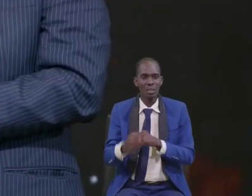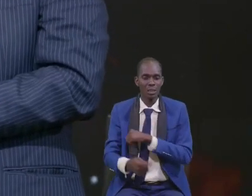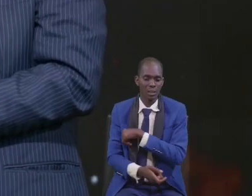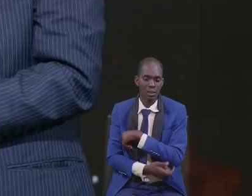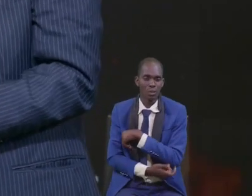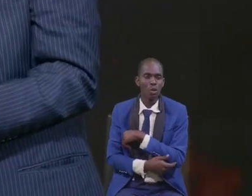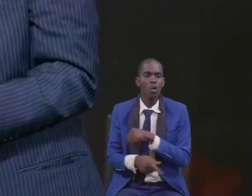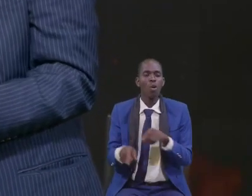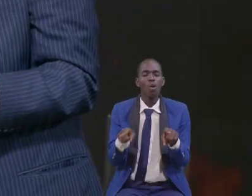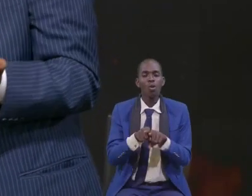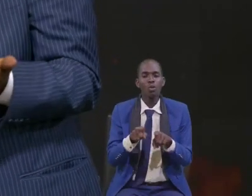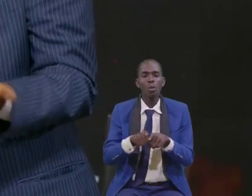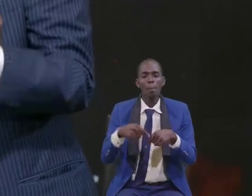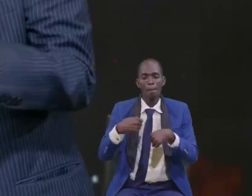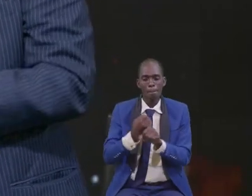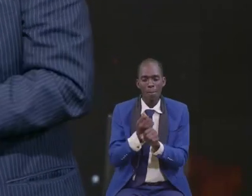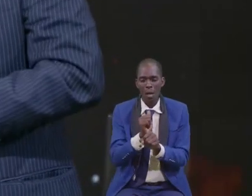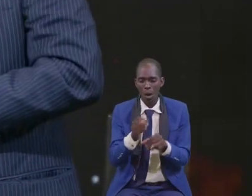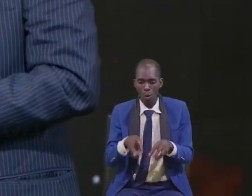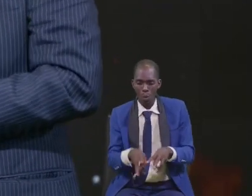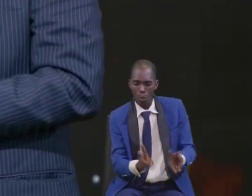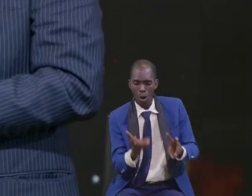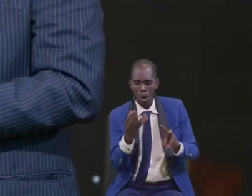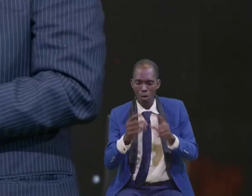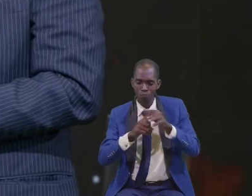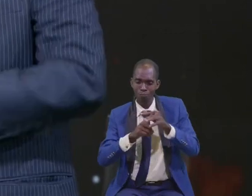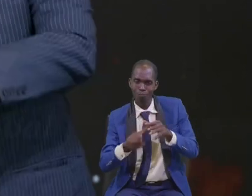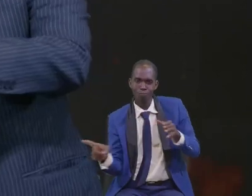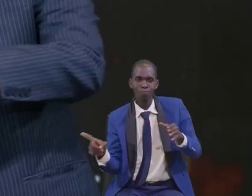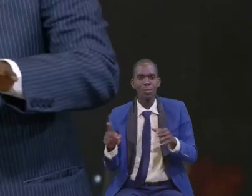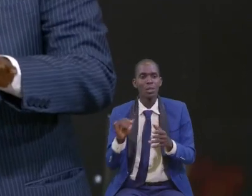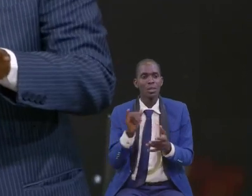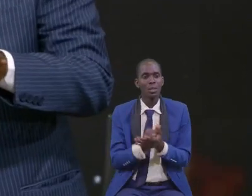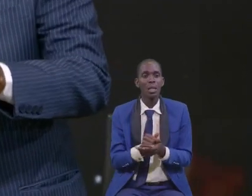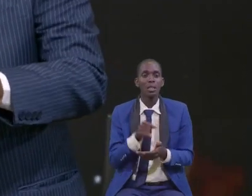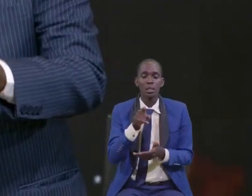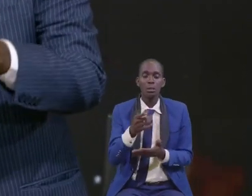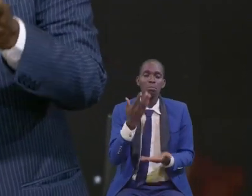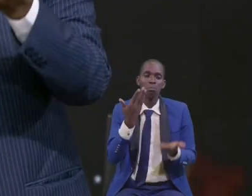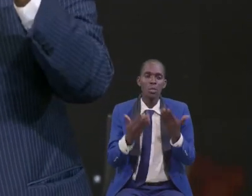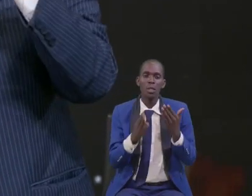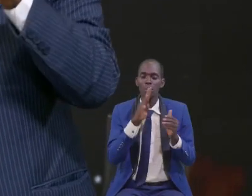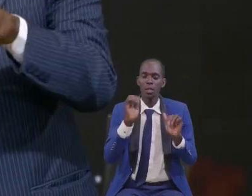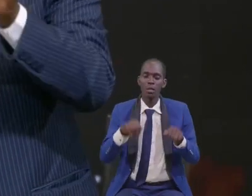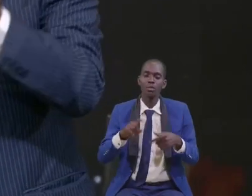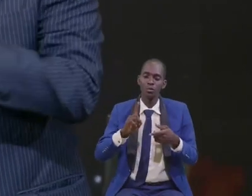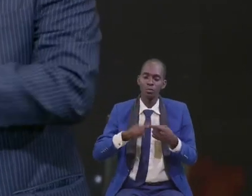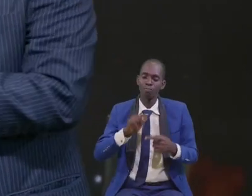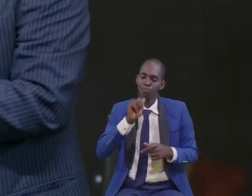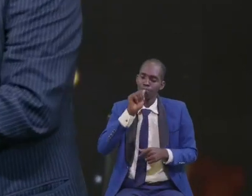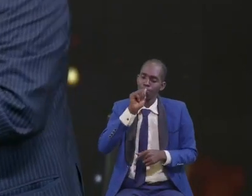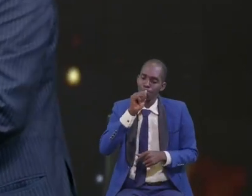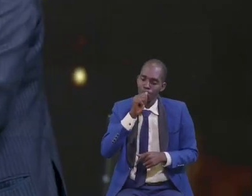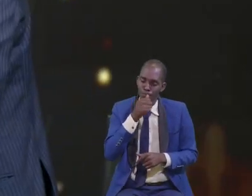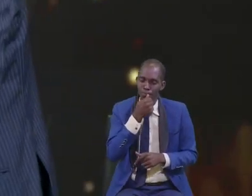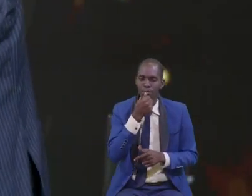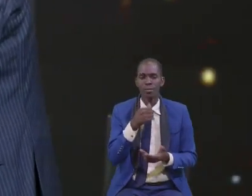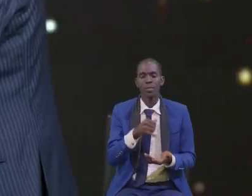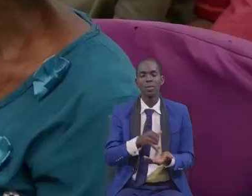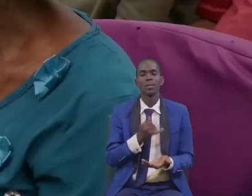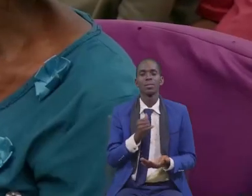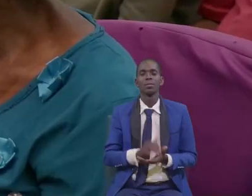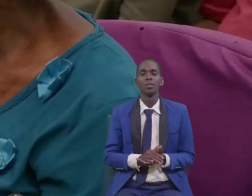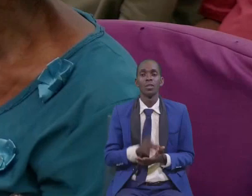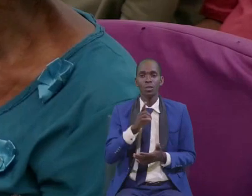will with the temptation also make a way to escape, that ye may be able to bear